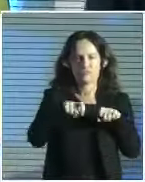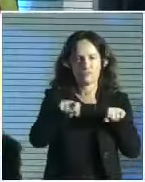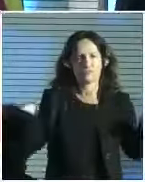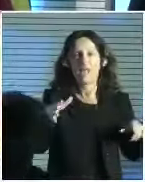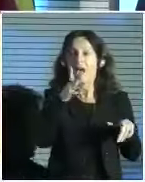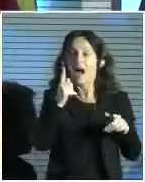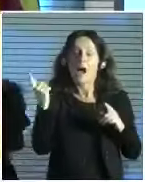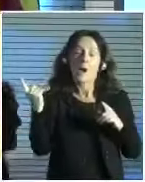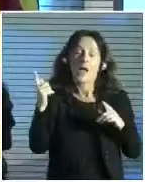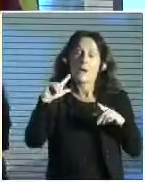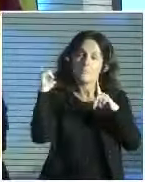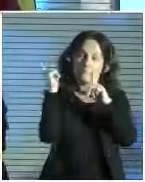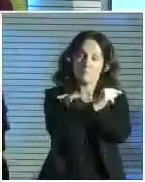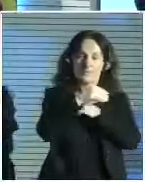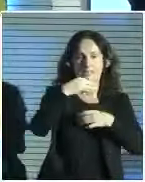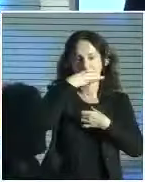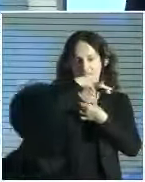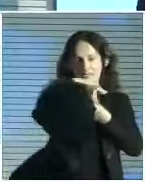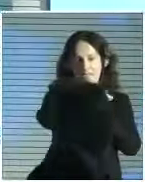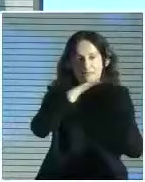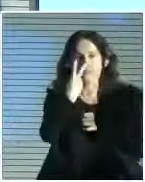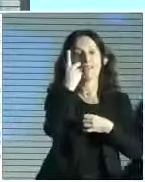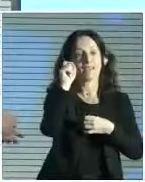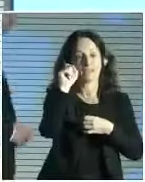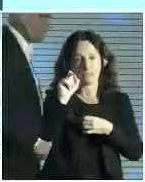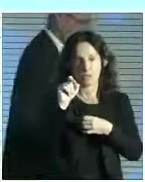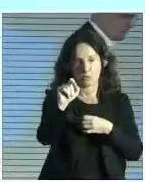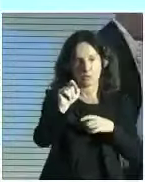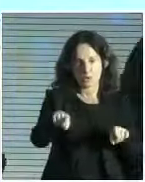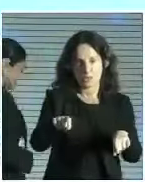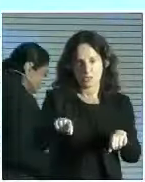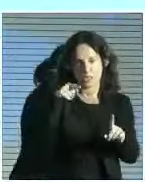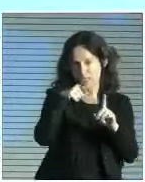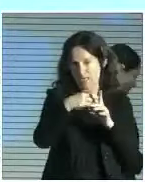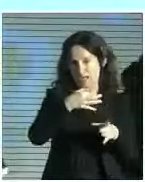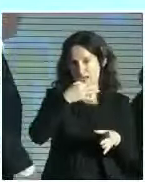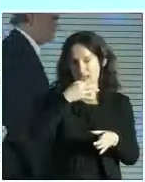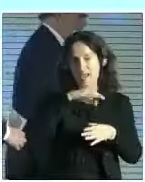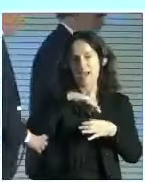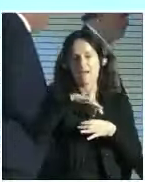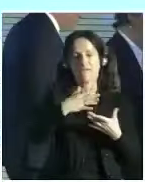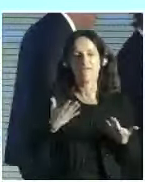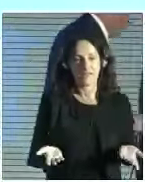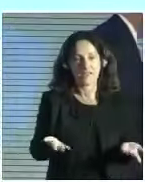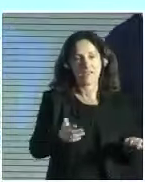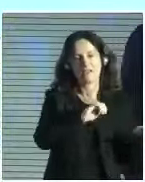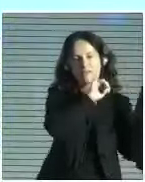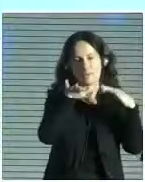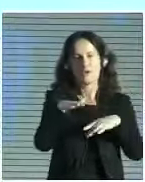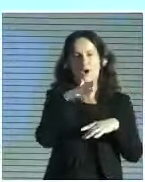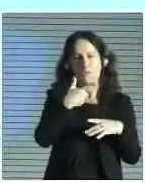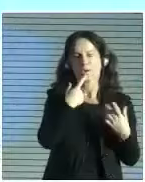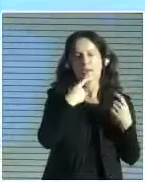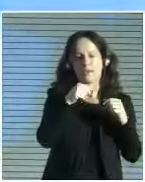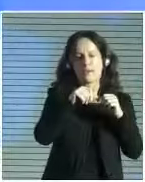20 minutes. They told me that in 20 minutes, please, we come back because we have a long agenda. So thank you so much. Nos vemos